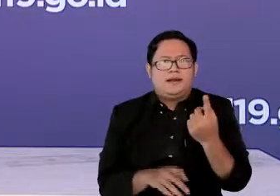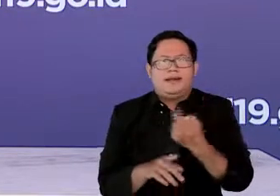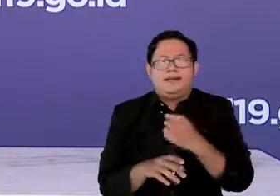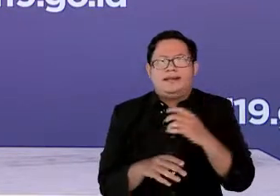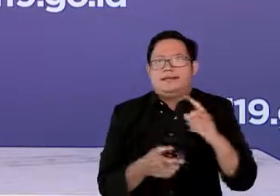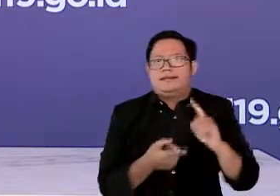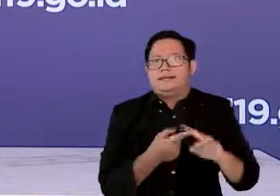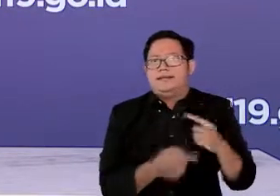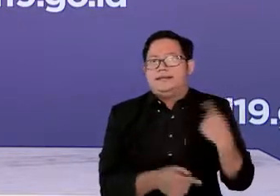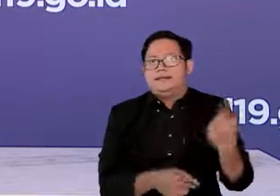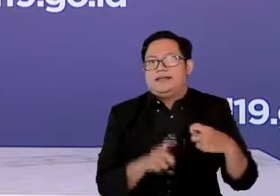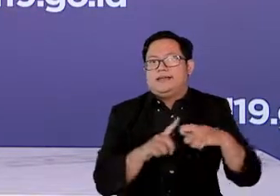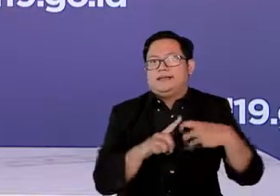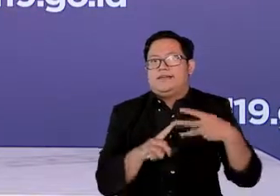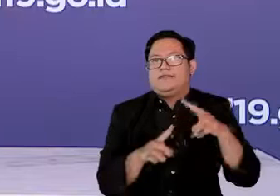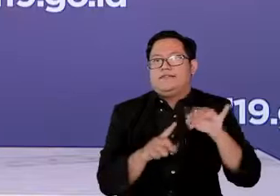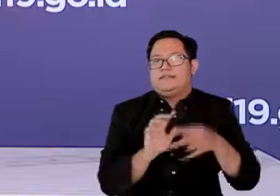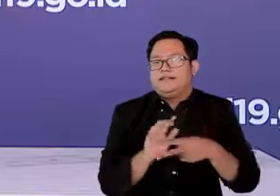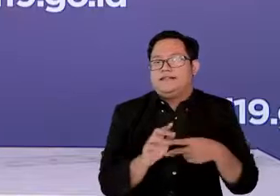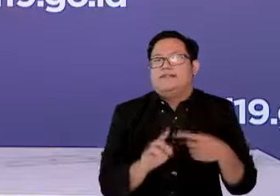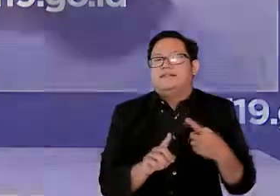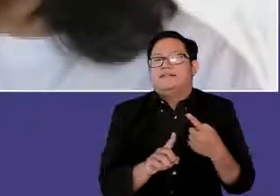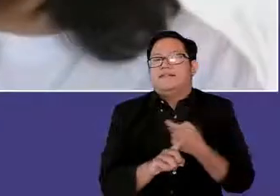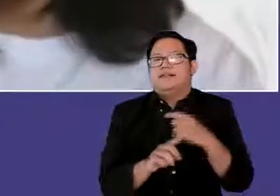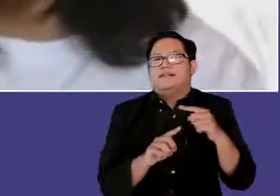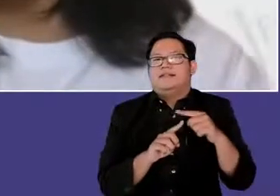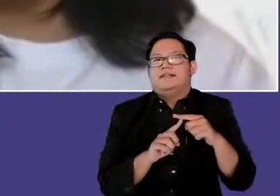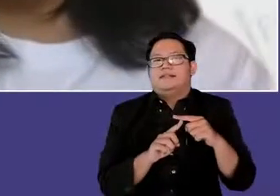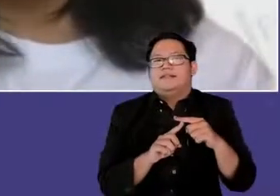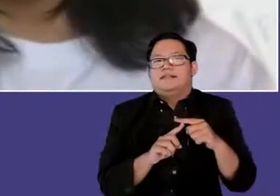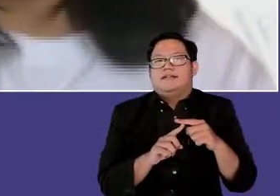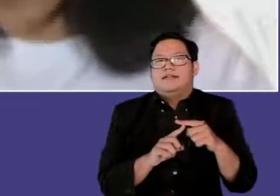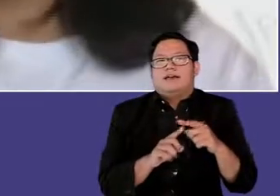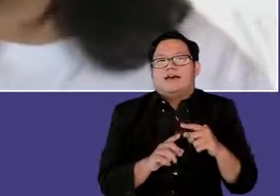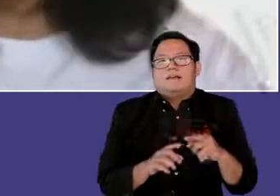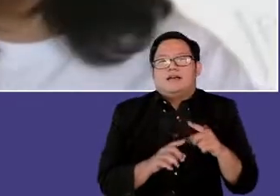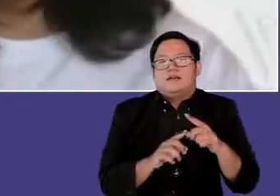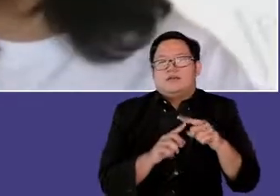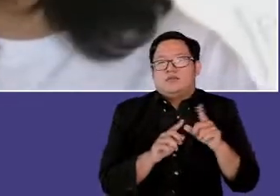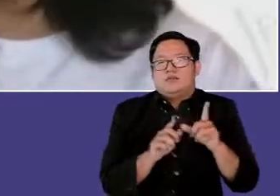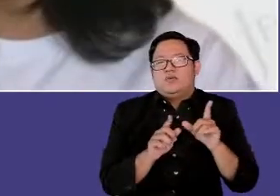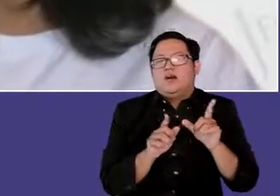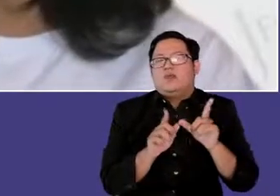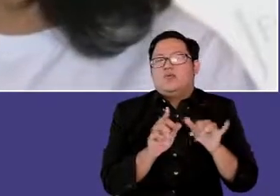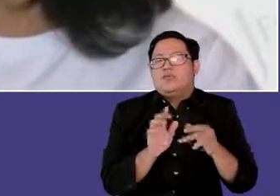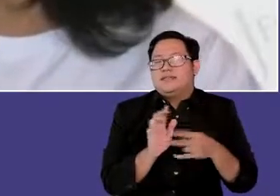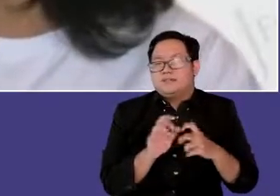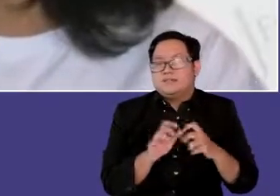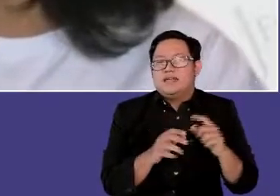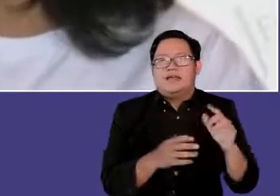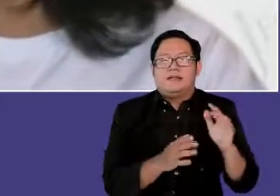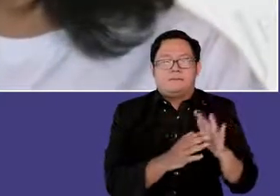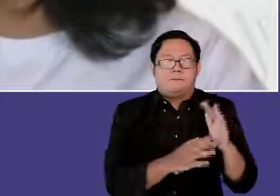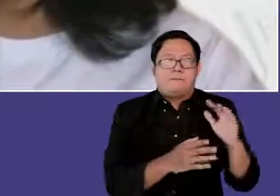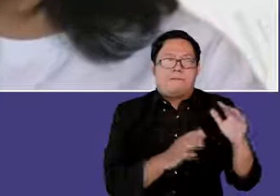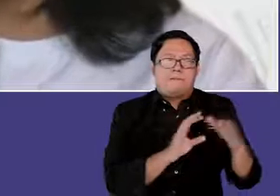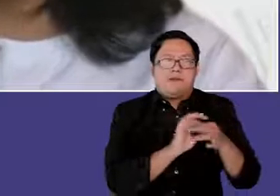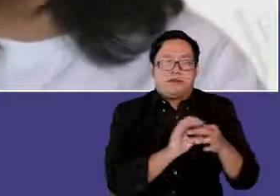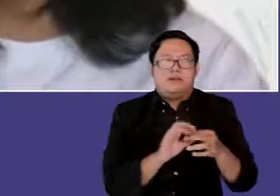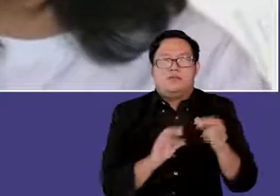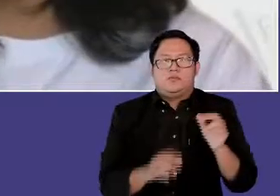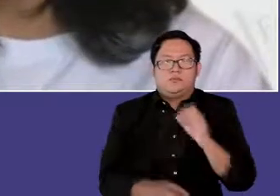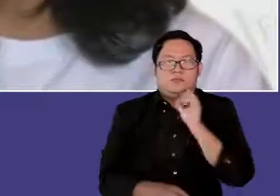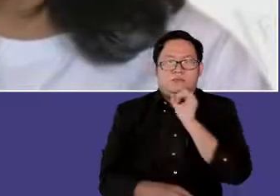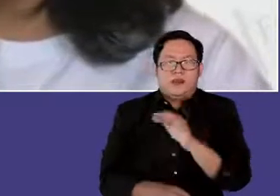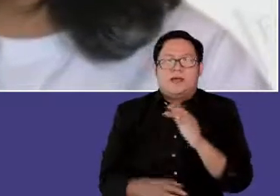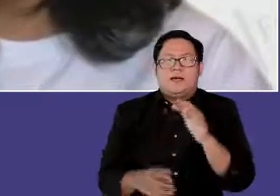colleague, Kevin Iskandar Putra from Friends and Partners. So would like also to thank the government, especially its